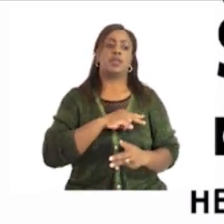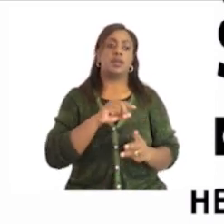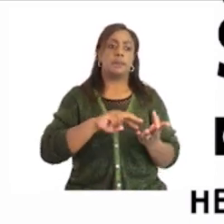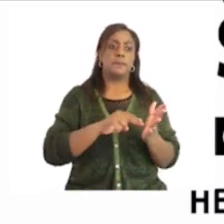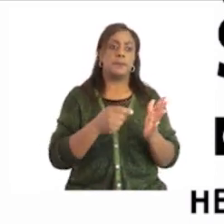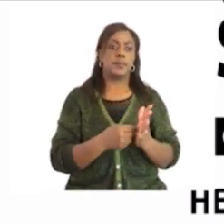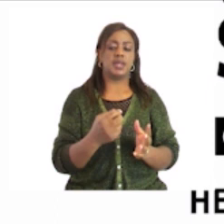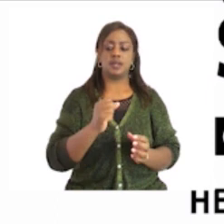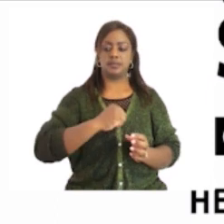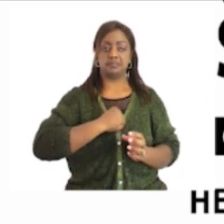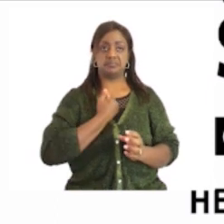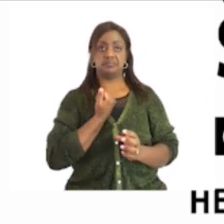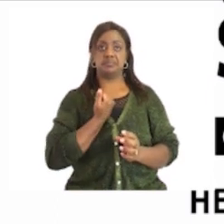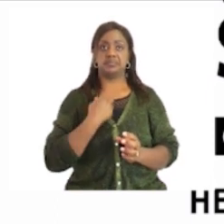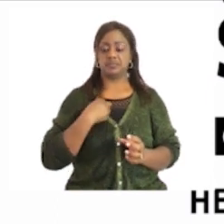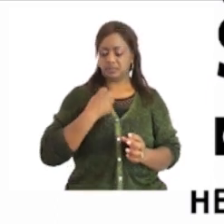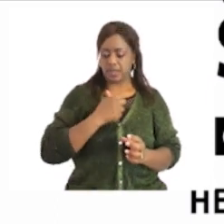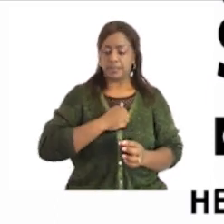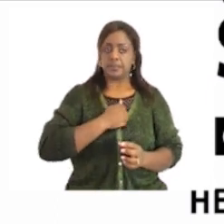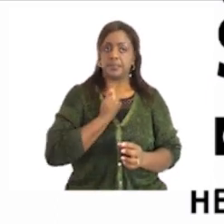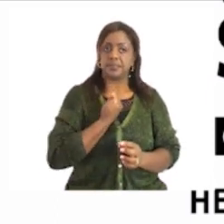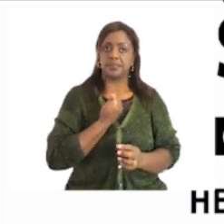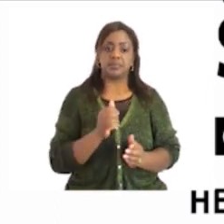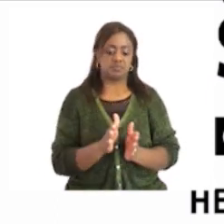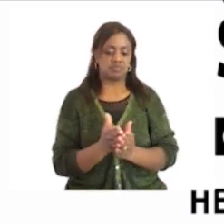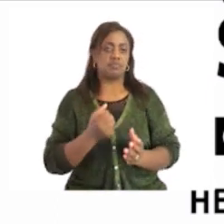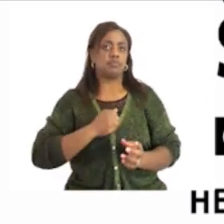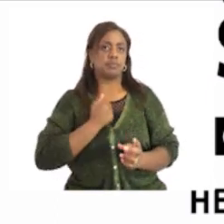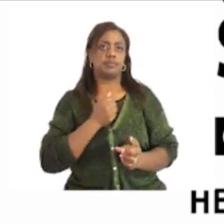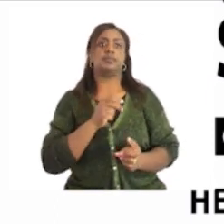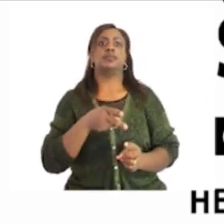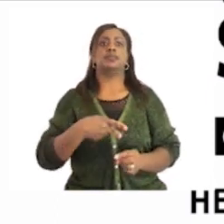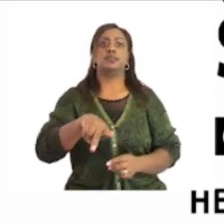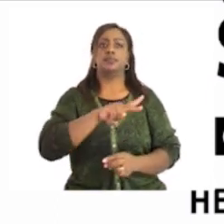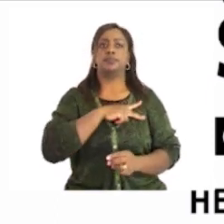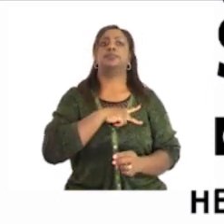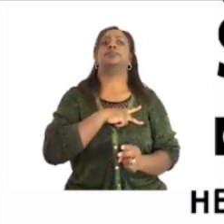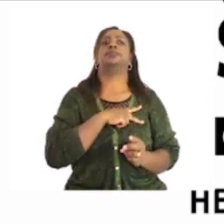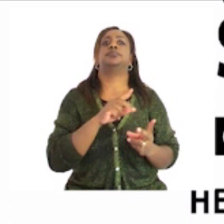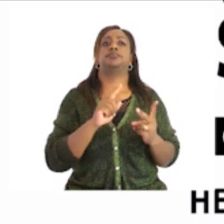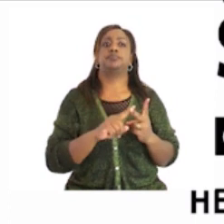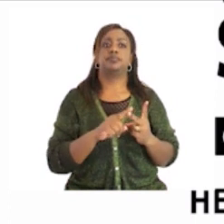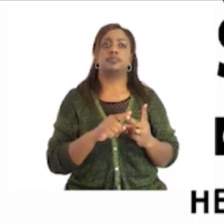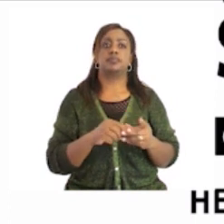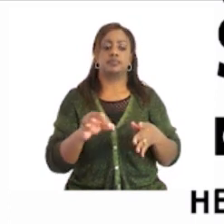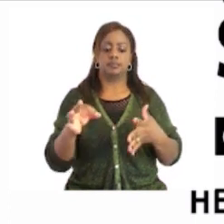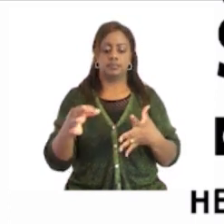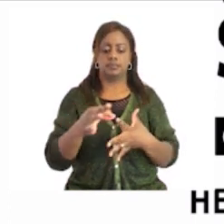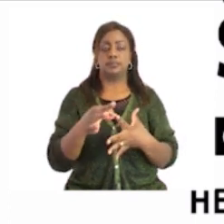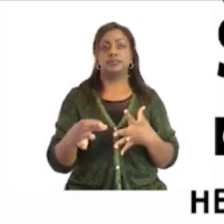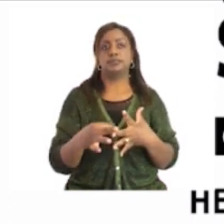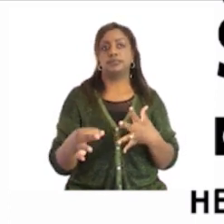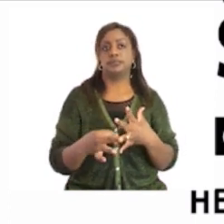So for example, the clothes that you are wearing today, it is your personal or your own clothes. The next word is